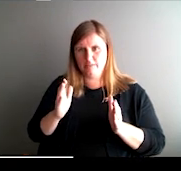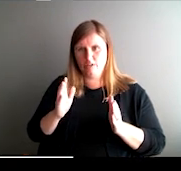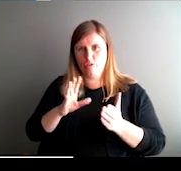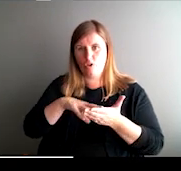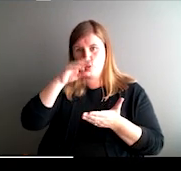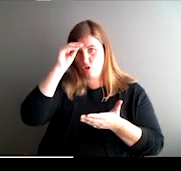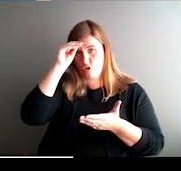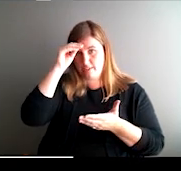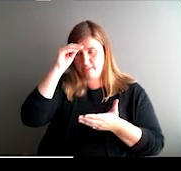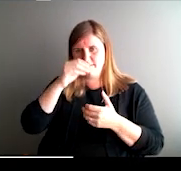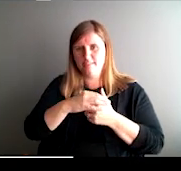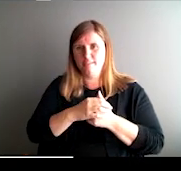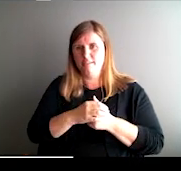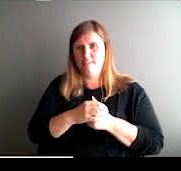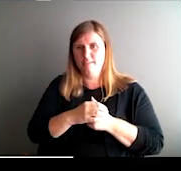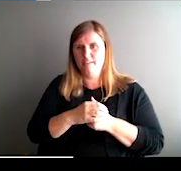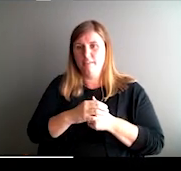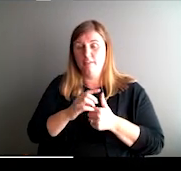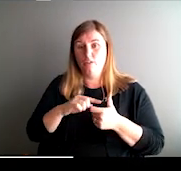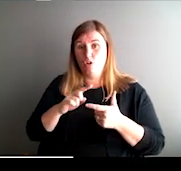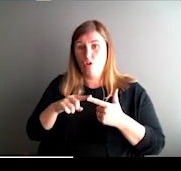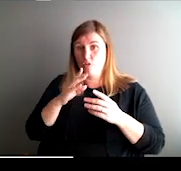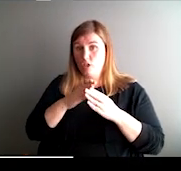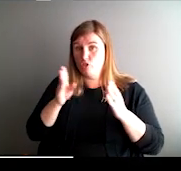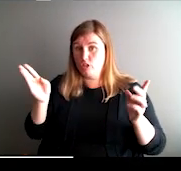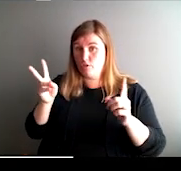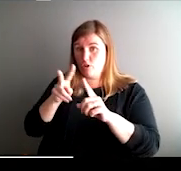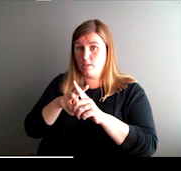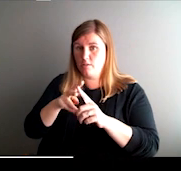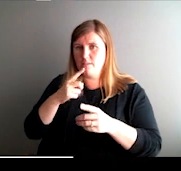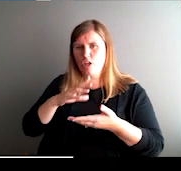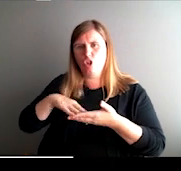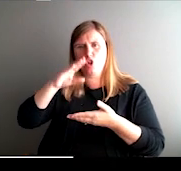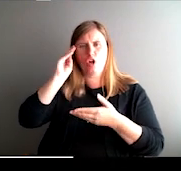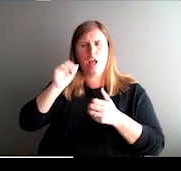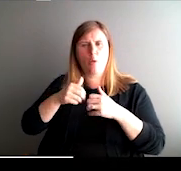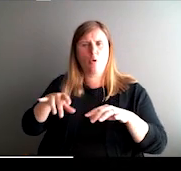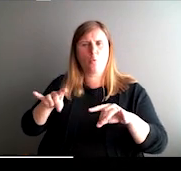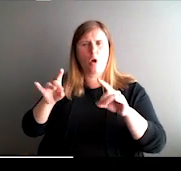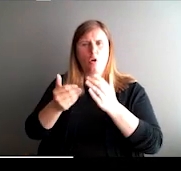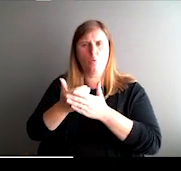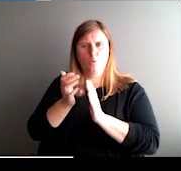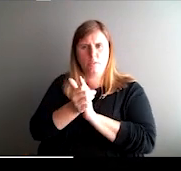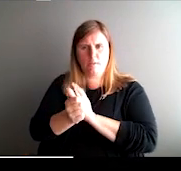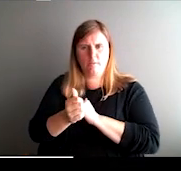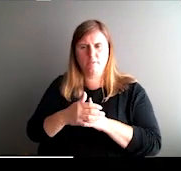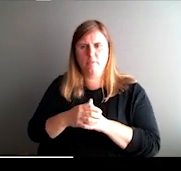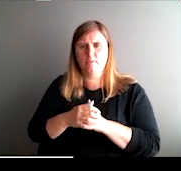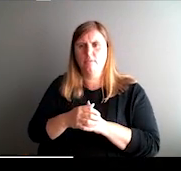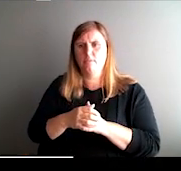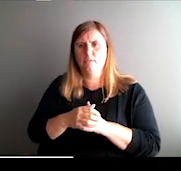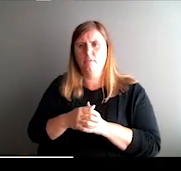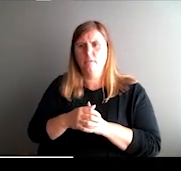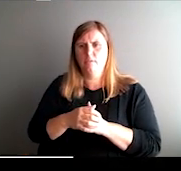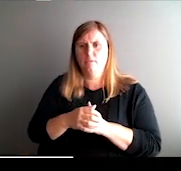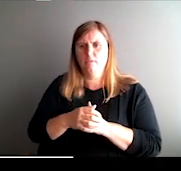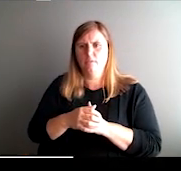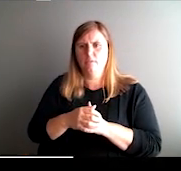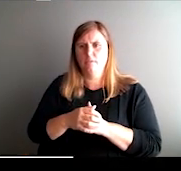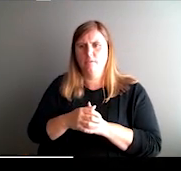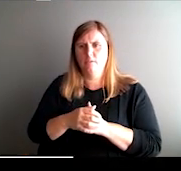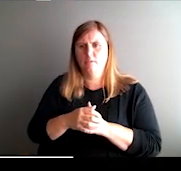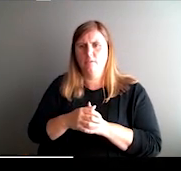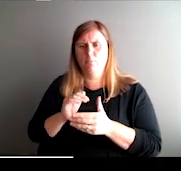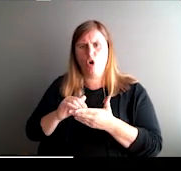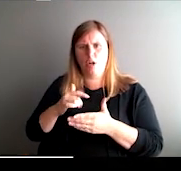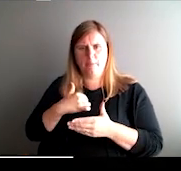learning. Are they generalizing? And when I say learning, acquiring new skills. And, pardon